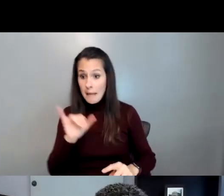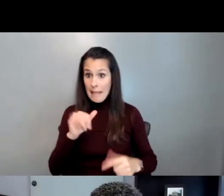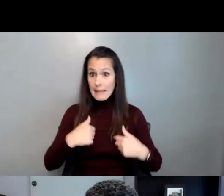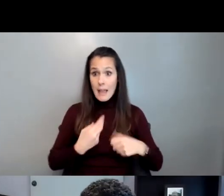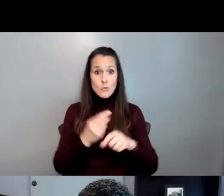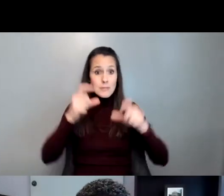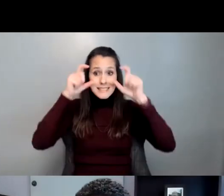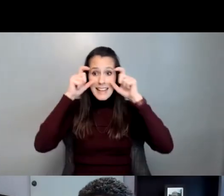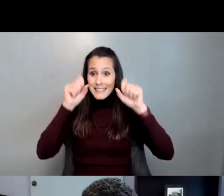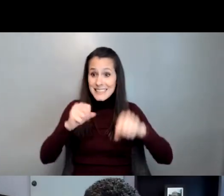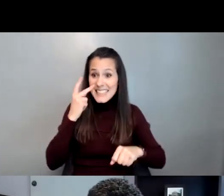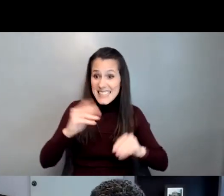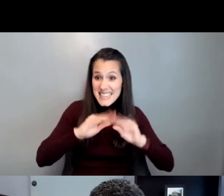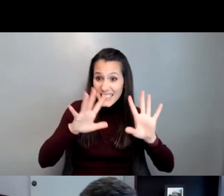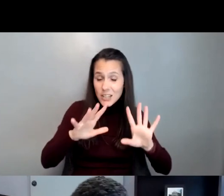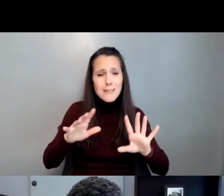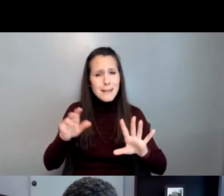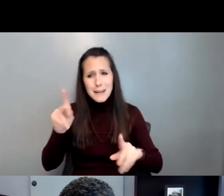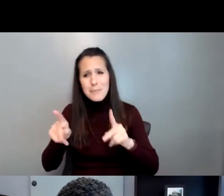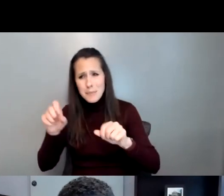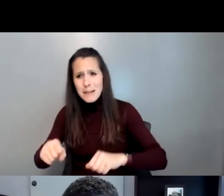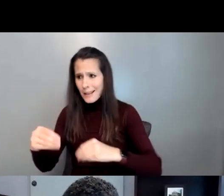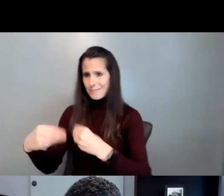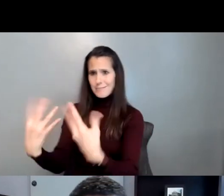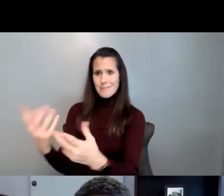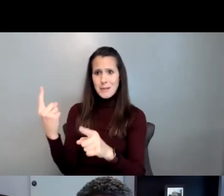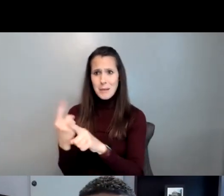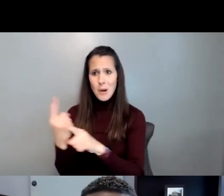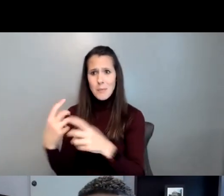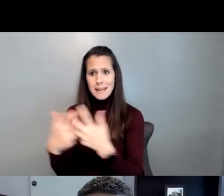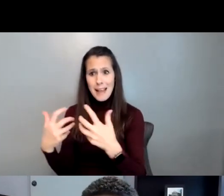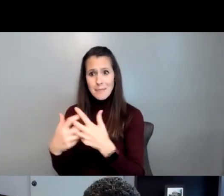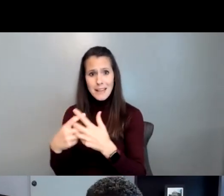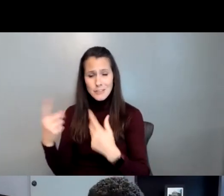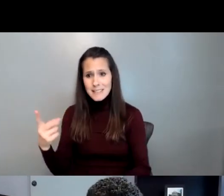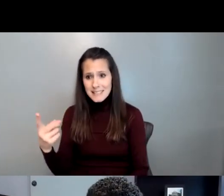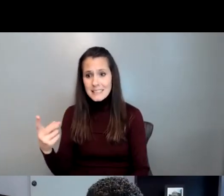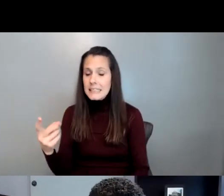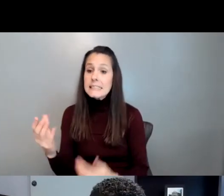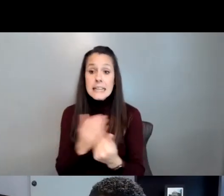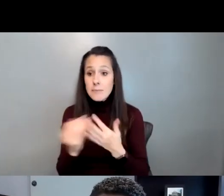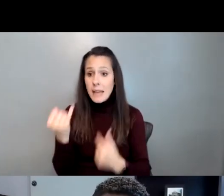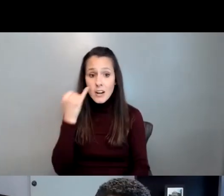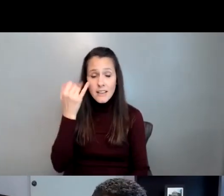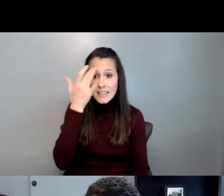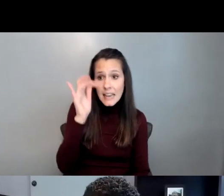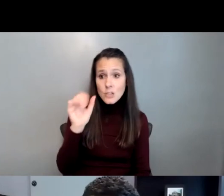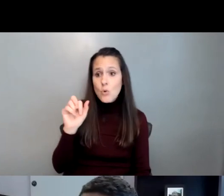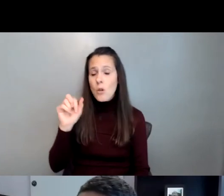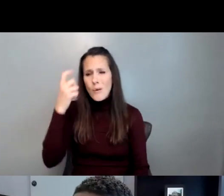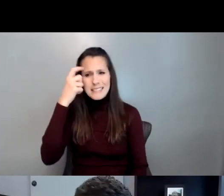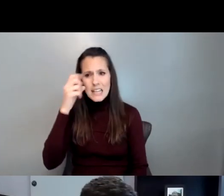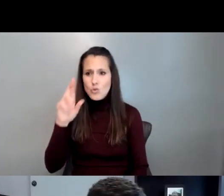see, there's no reason why people cannot get given the accommodations they need, even if it is an intellectual or cognitive